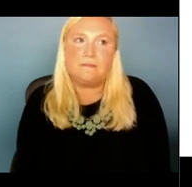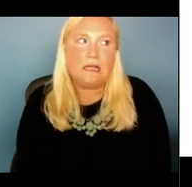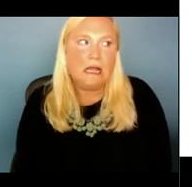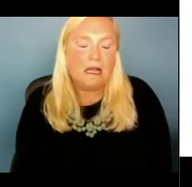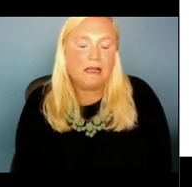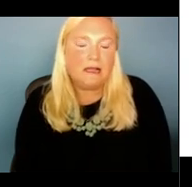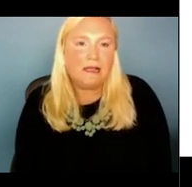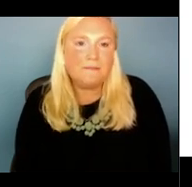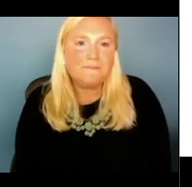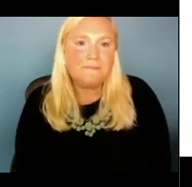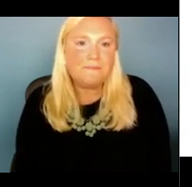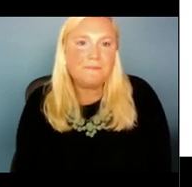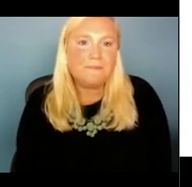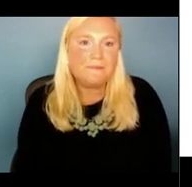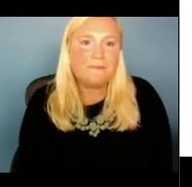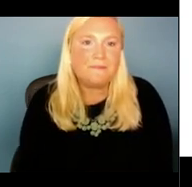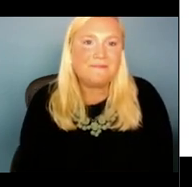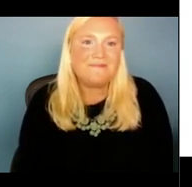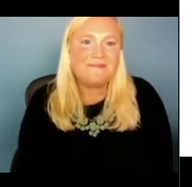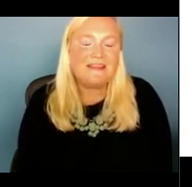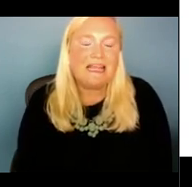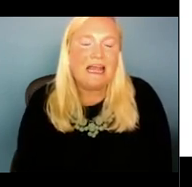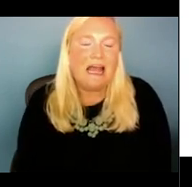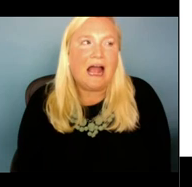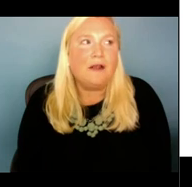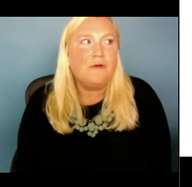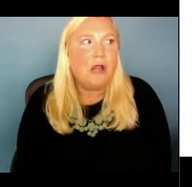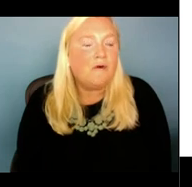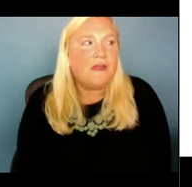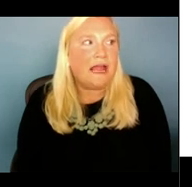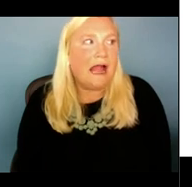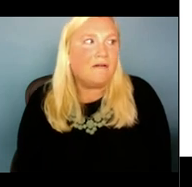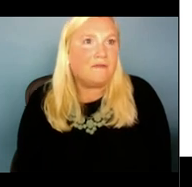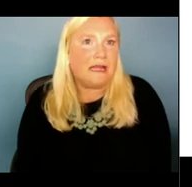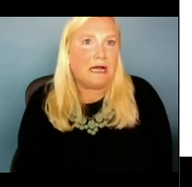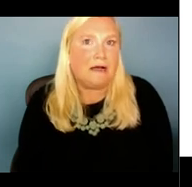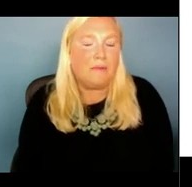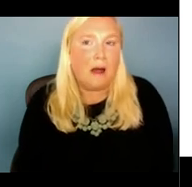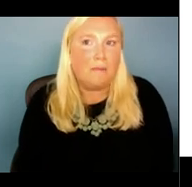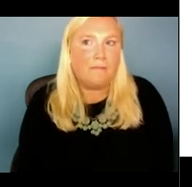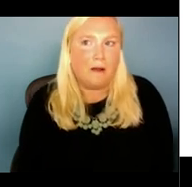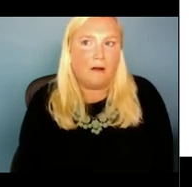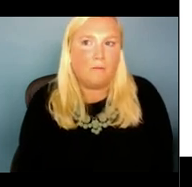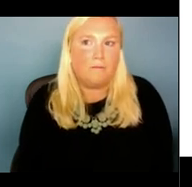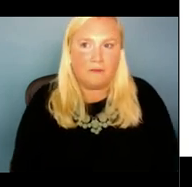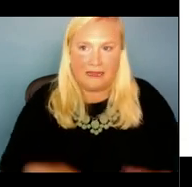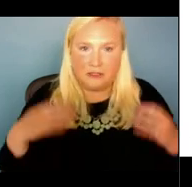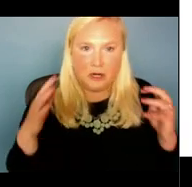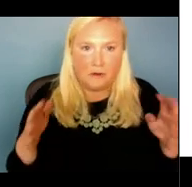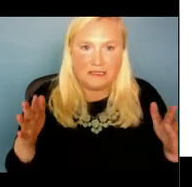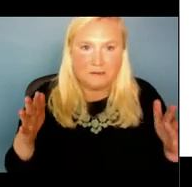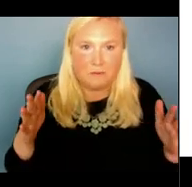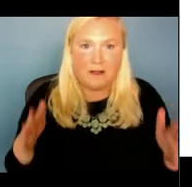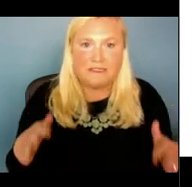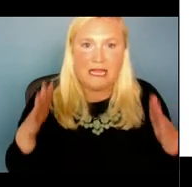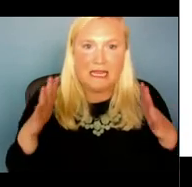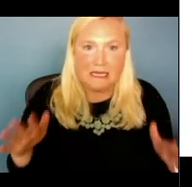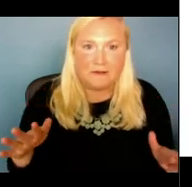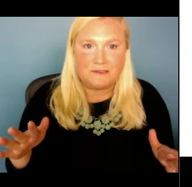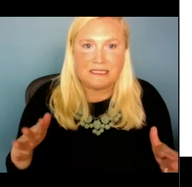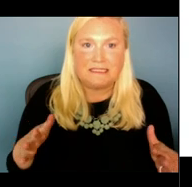have something in your back pocket that you like to do? I don't know that I have like a go to